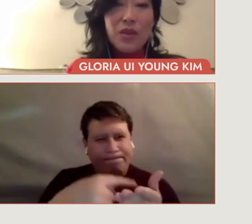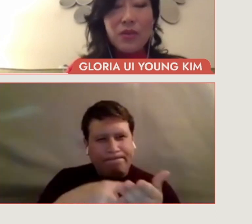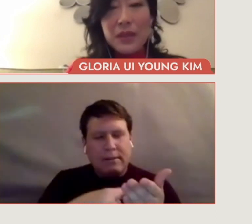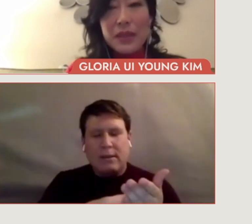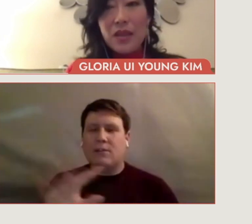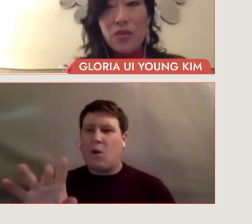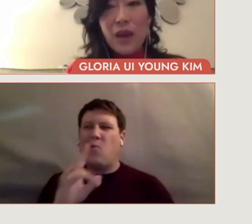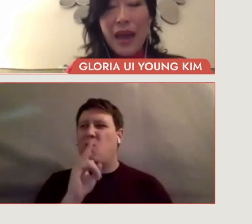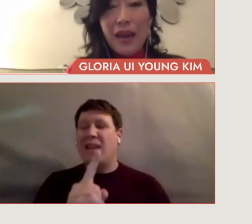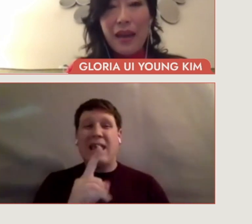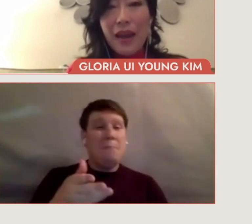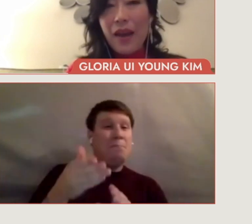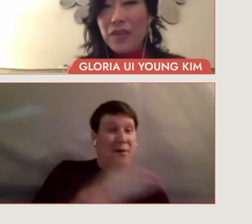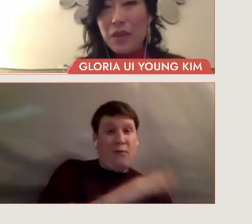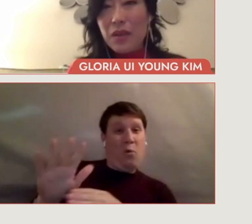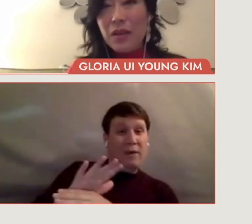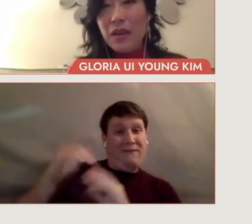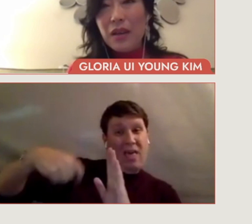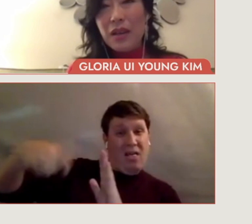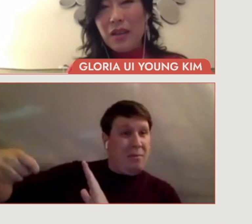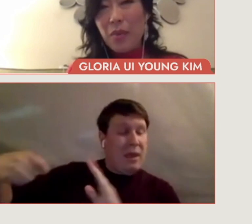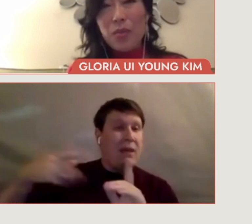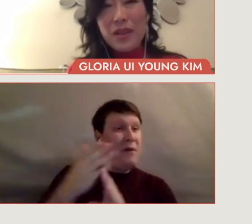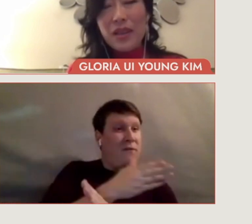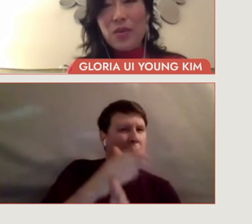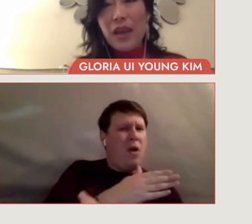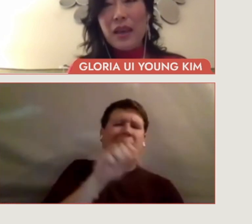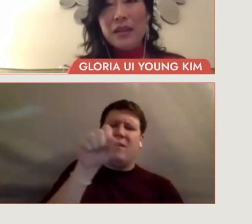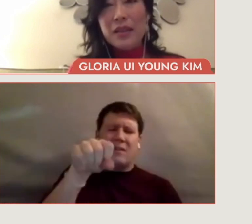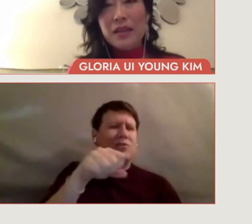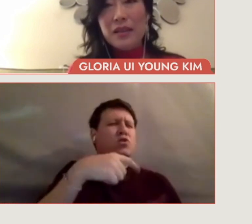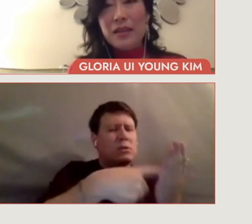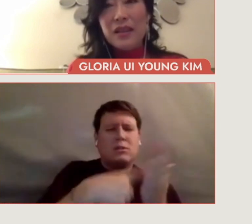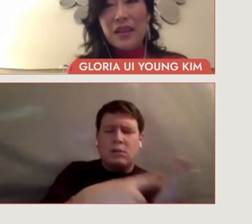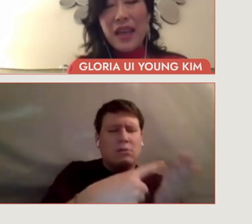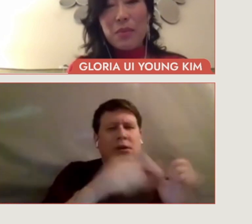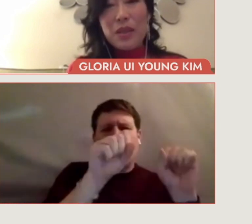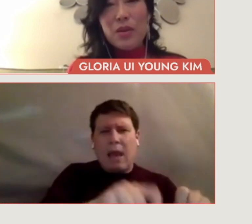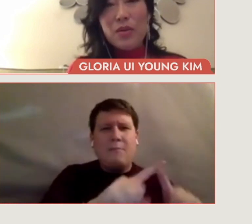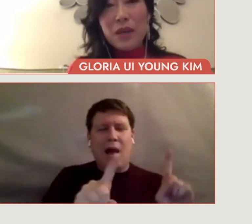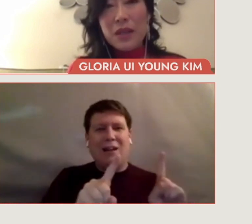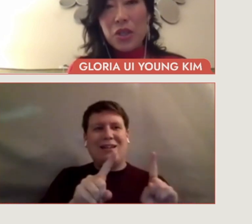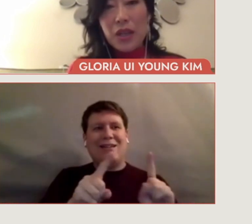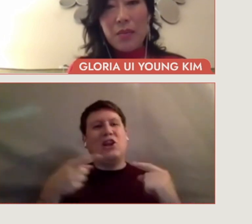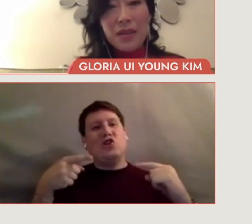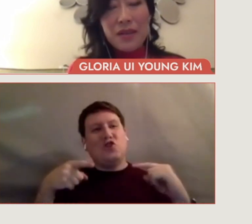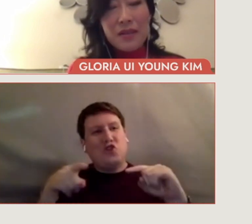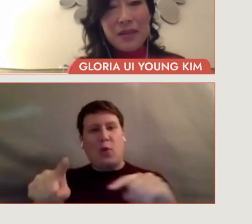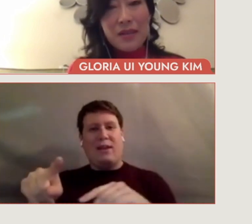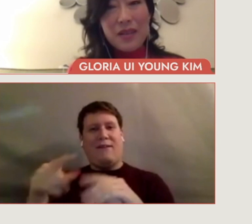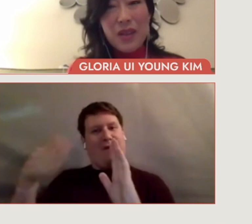when you're on set you have to be in the moment. Like, you can't, it can't be too much. I